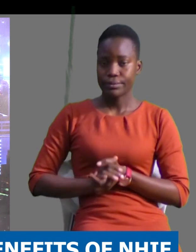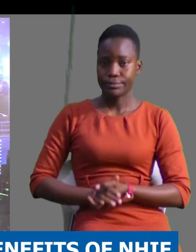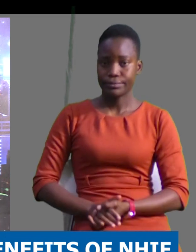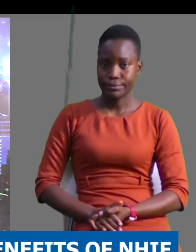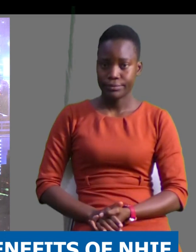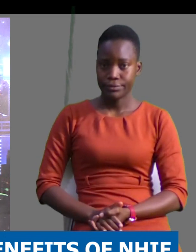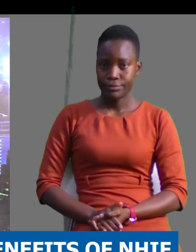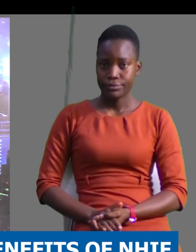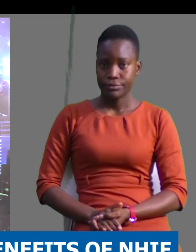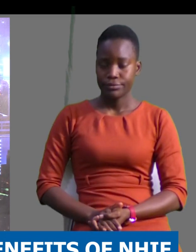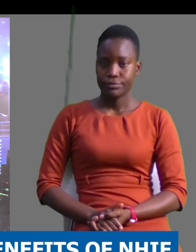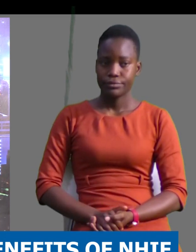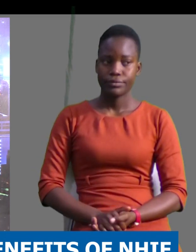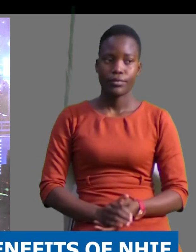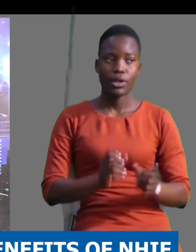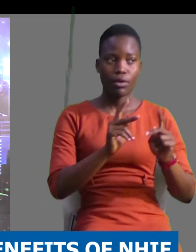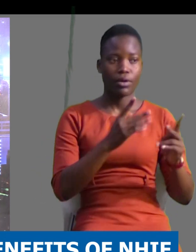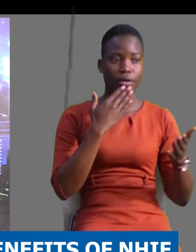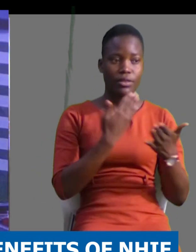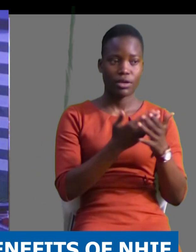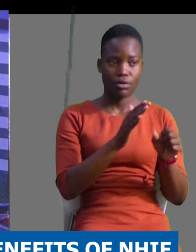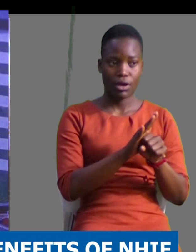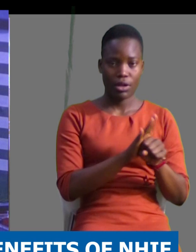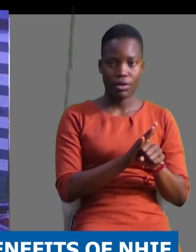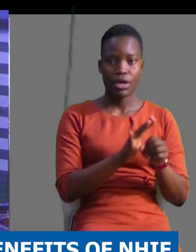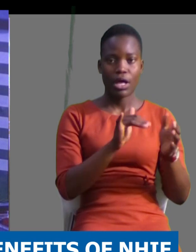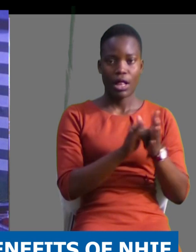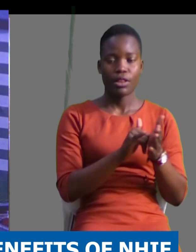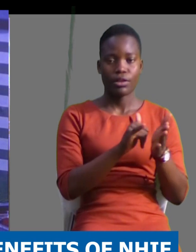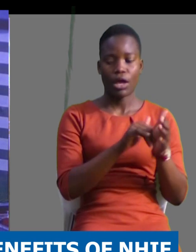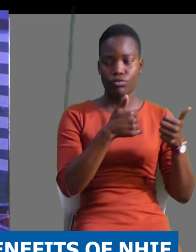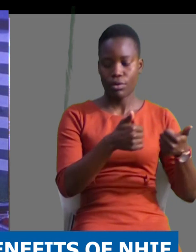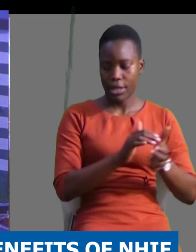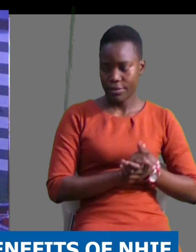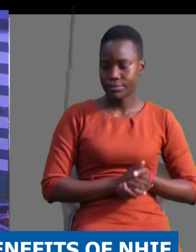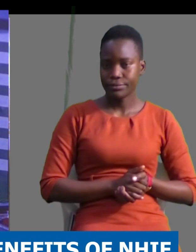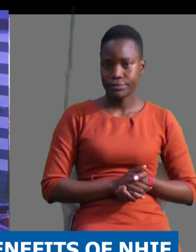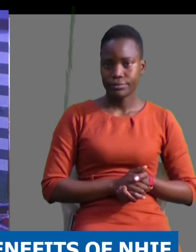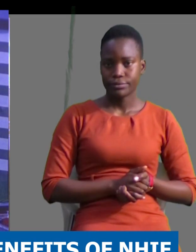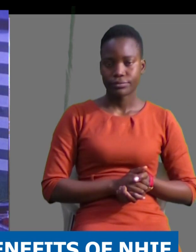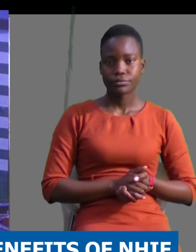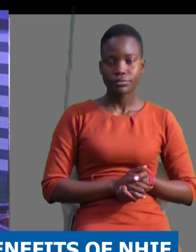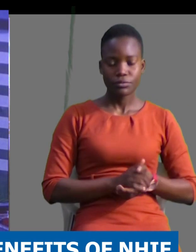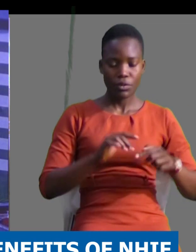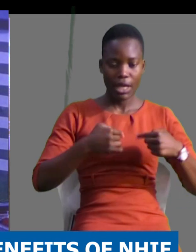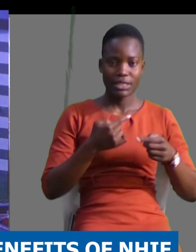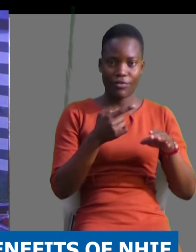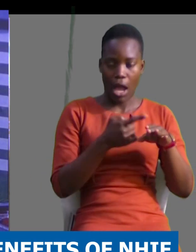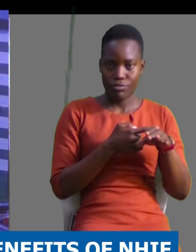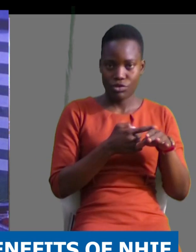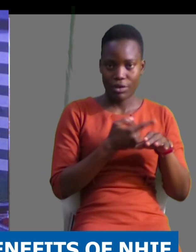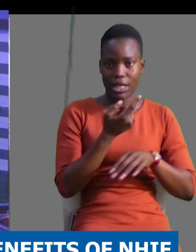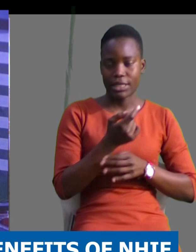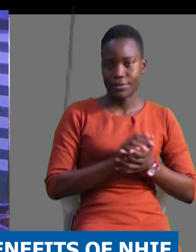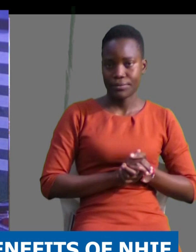that they can get a feel of how the studio looks like. Okay, thank you so much. Yes. I'll do that well. Yeah. I'm